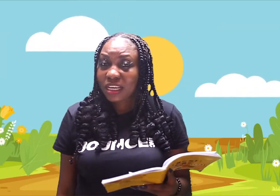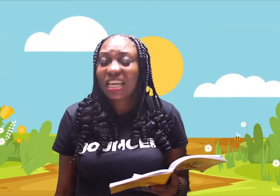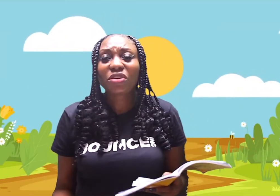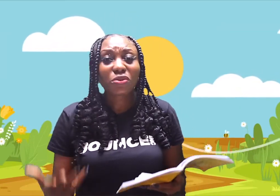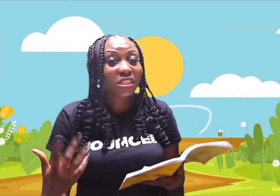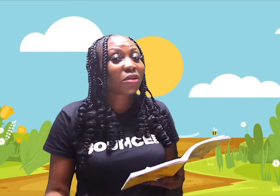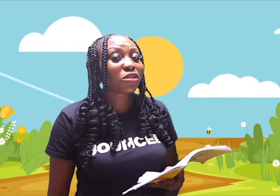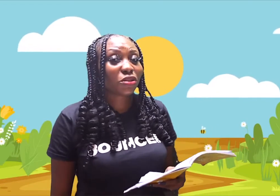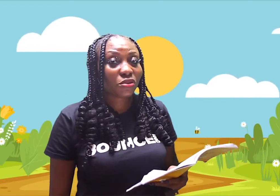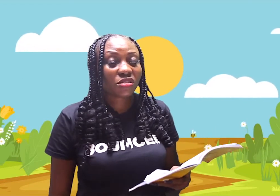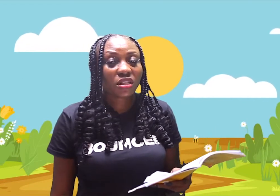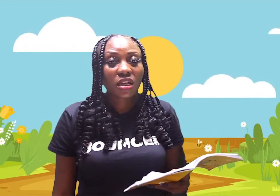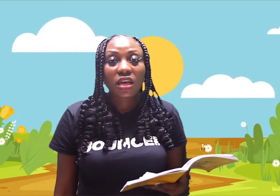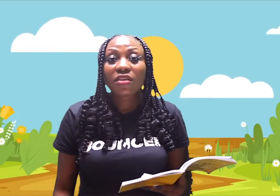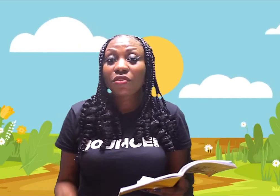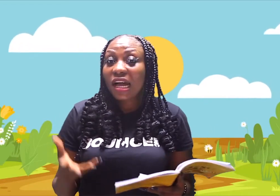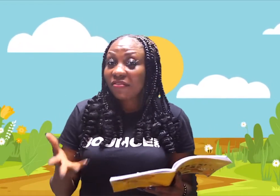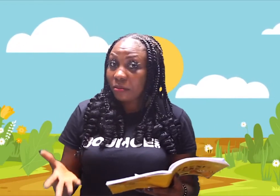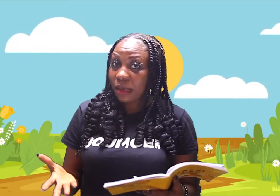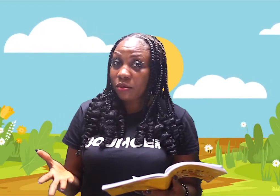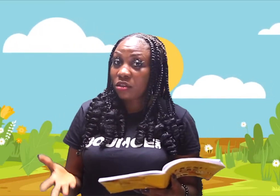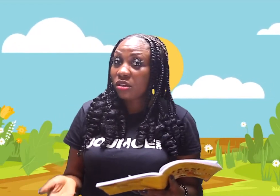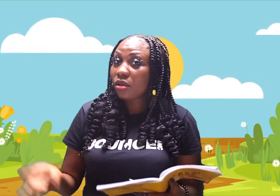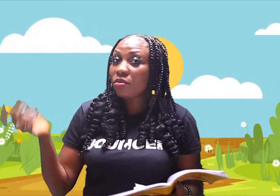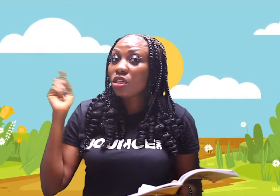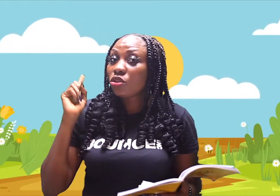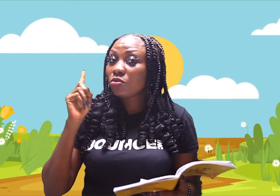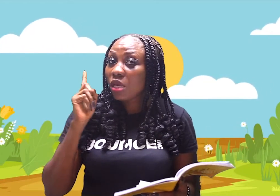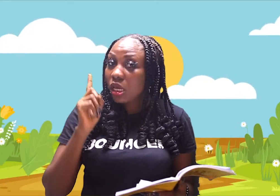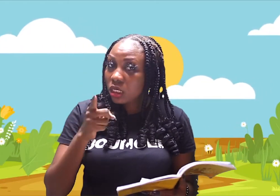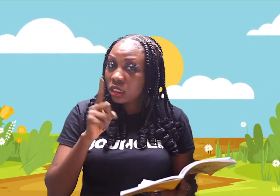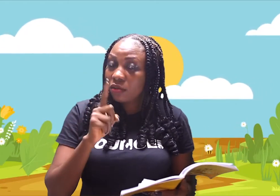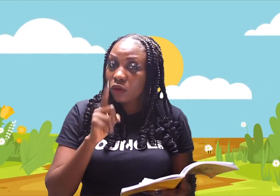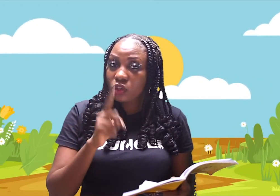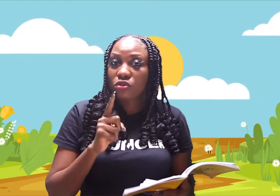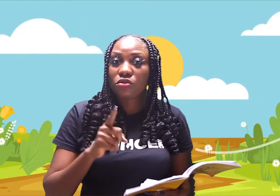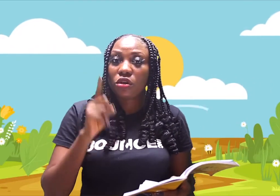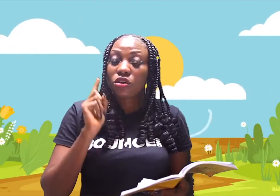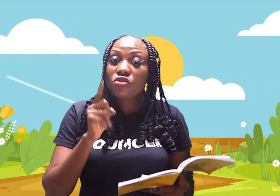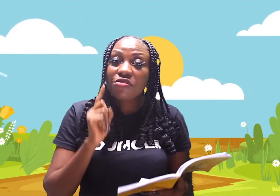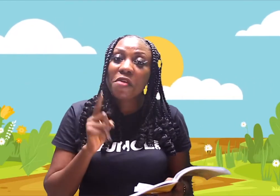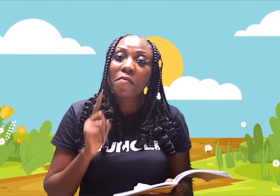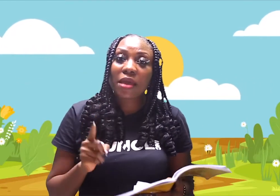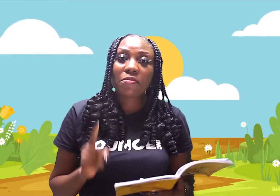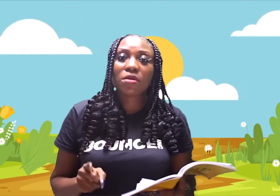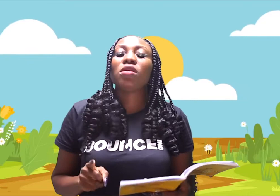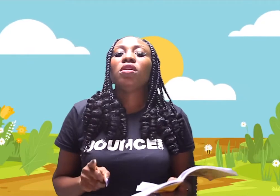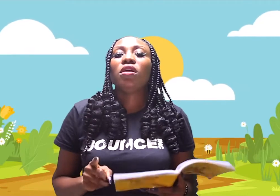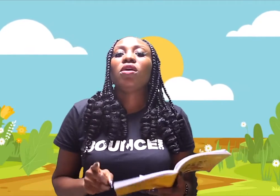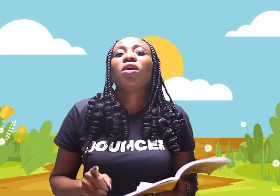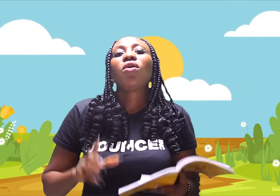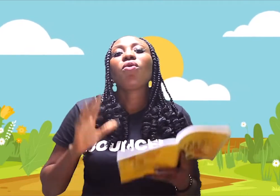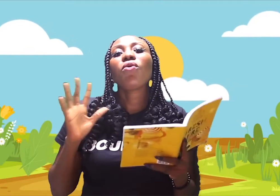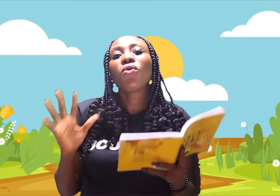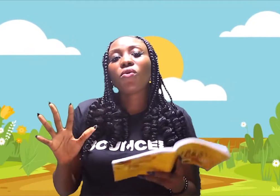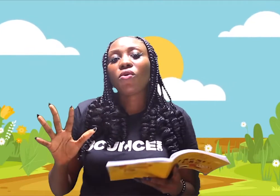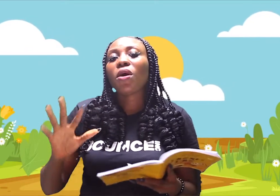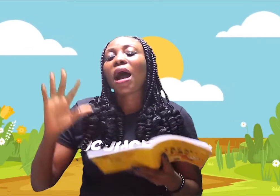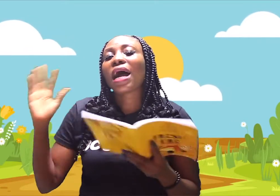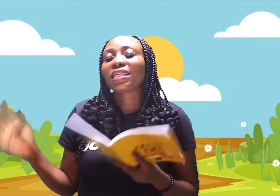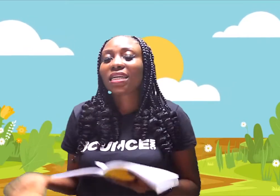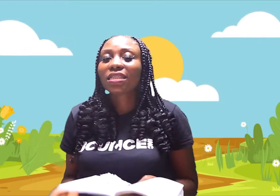Bible? Can you tell the story? If you have a biblical name, it should be easy for you to remember